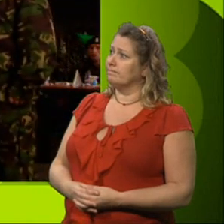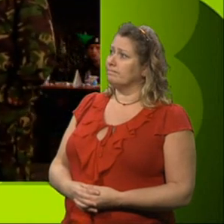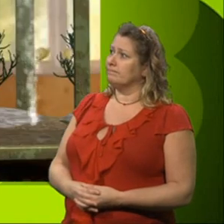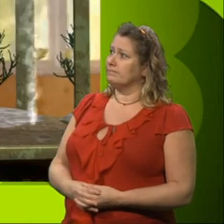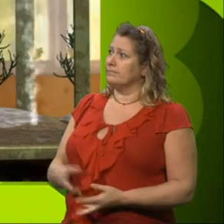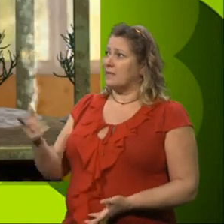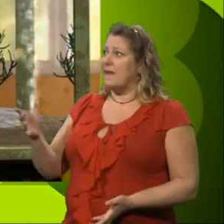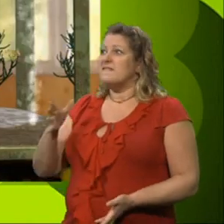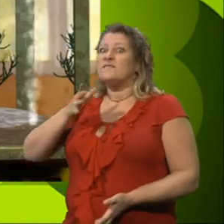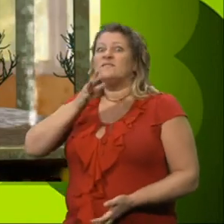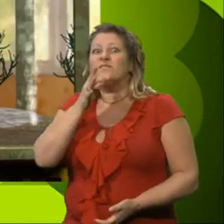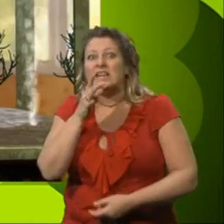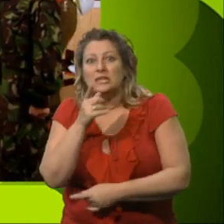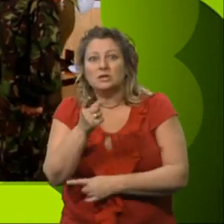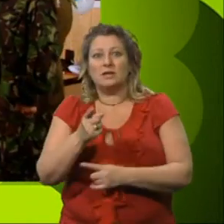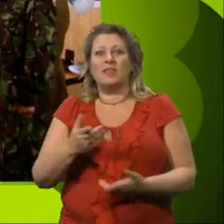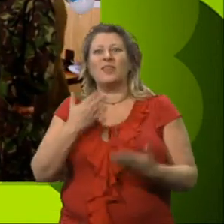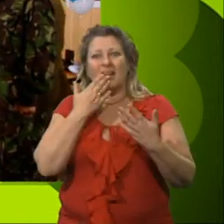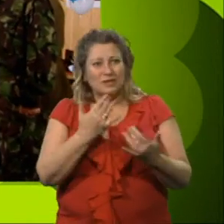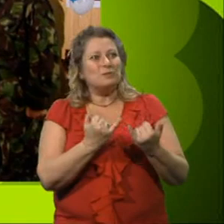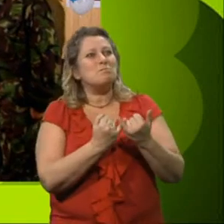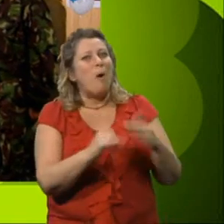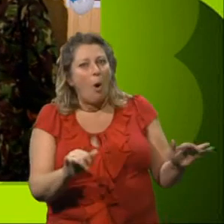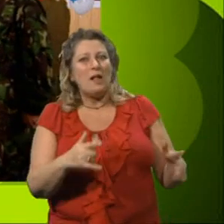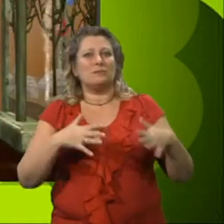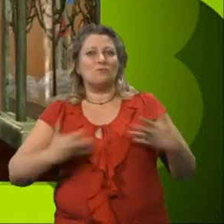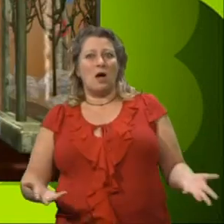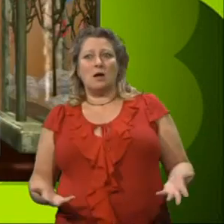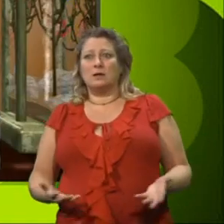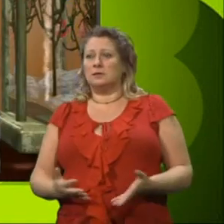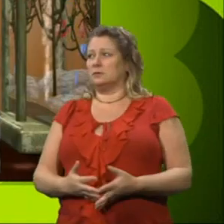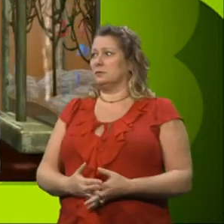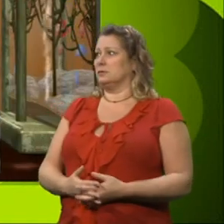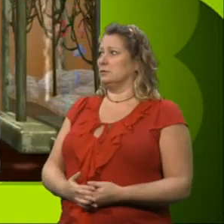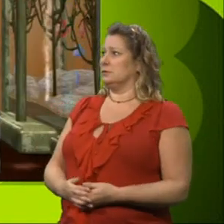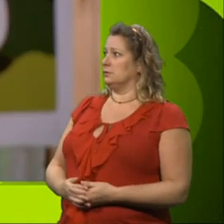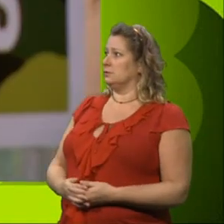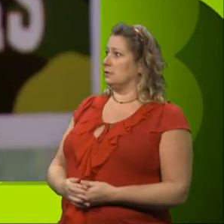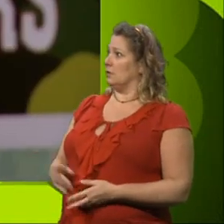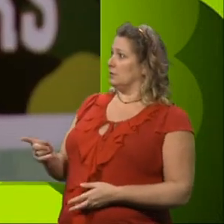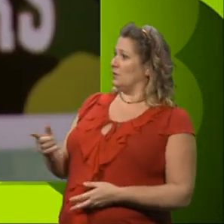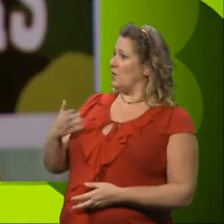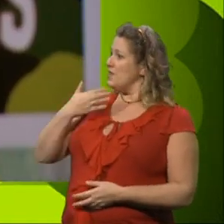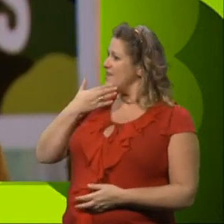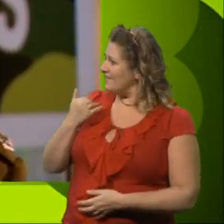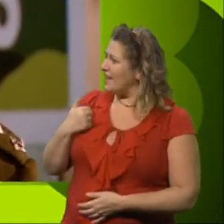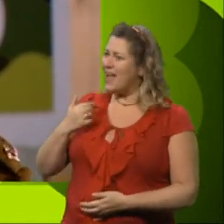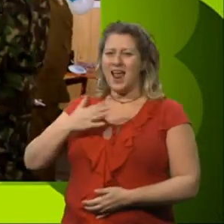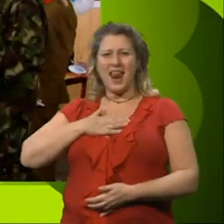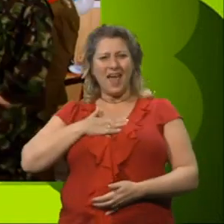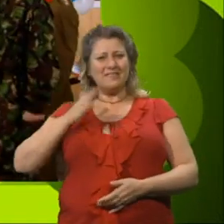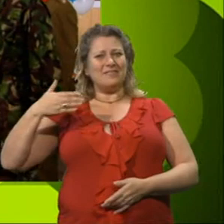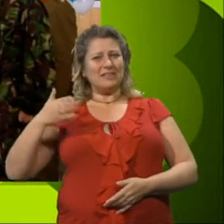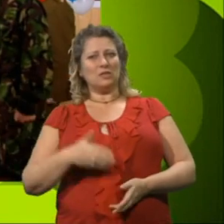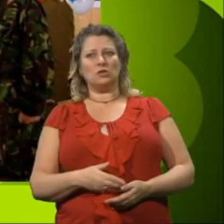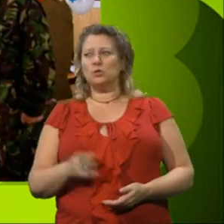A fish tank. Thank you for spoiling the surprise, Digweed. How lovely. I love fish.